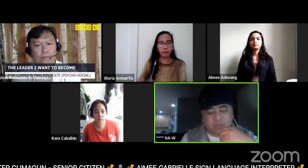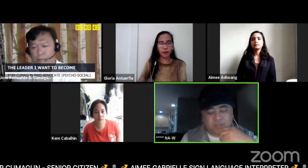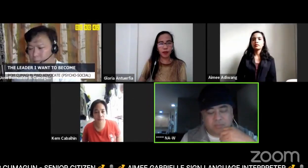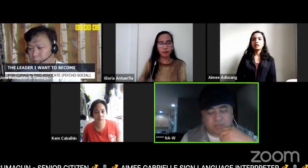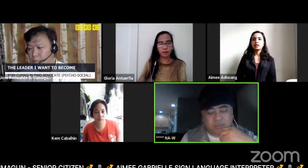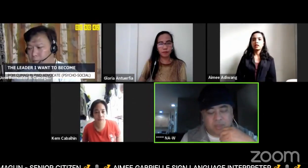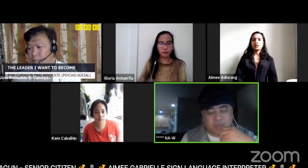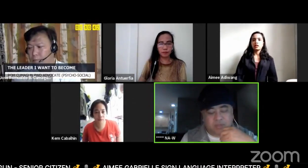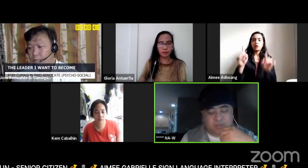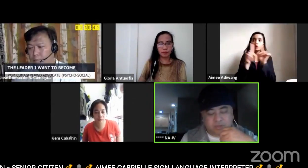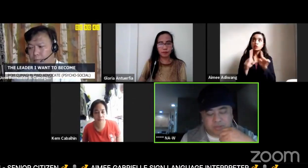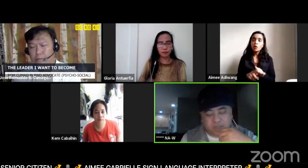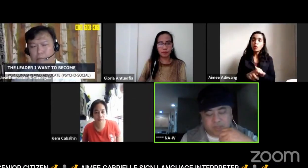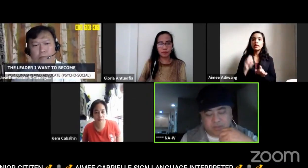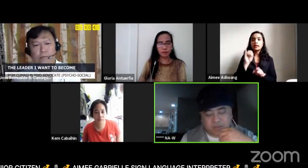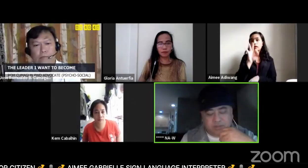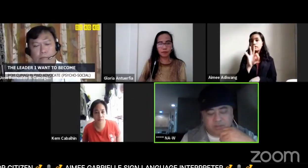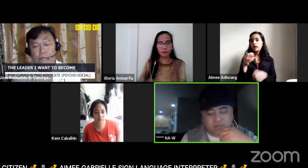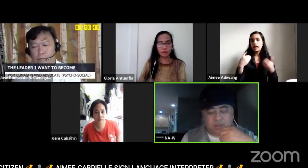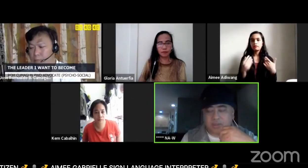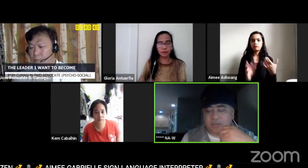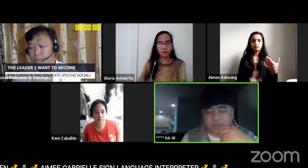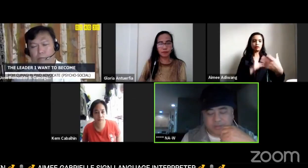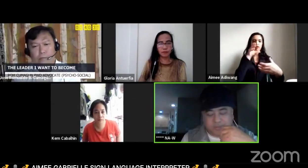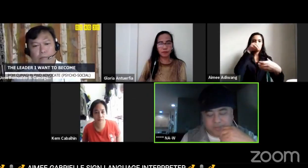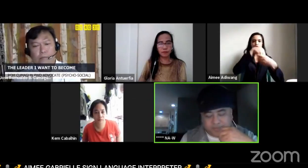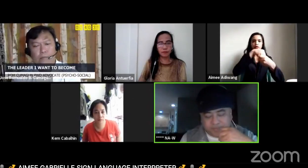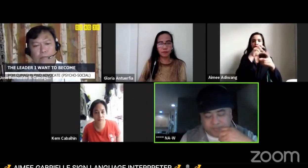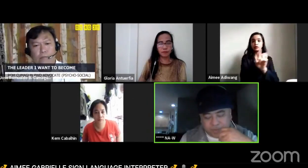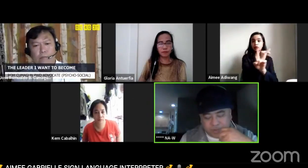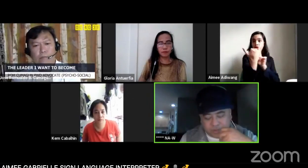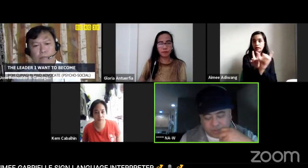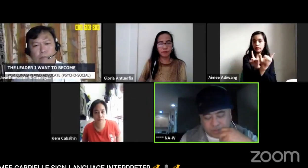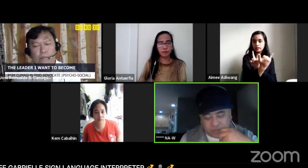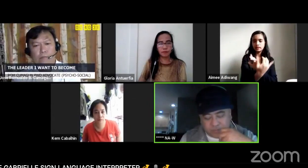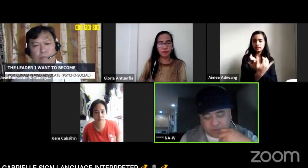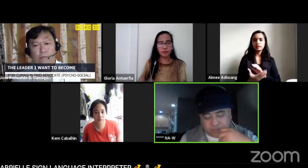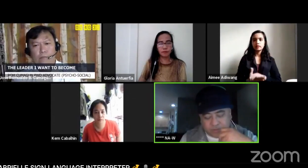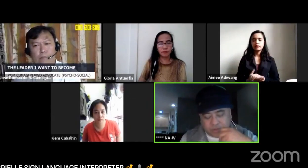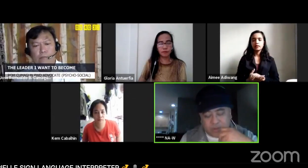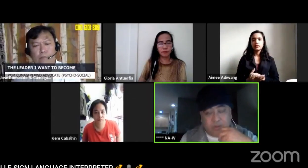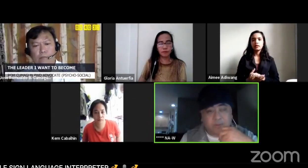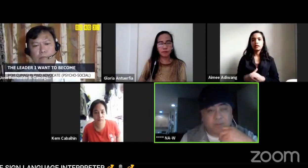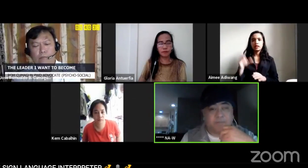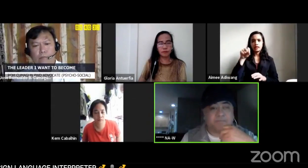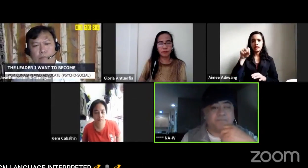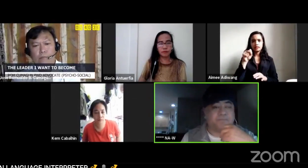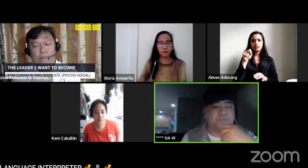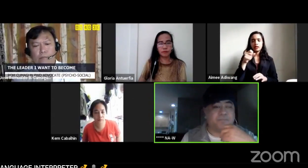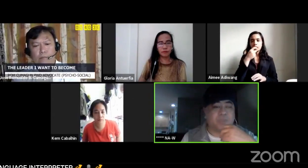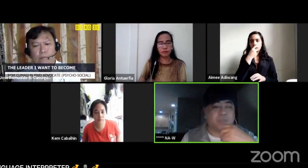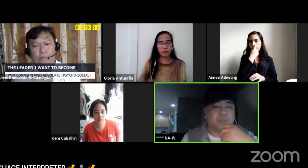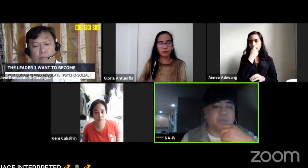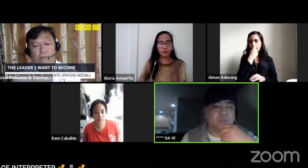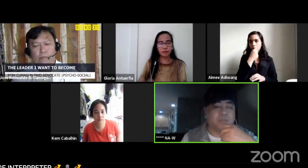every time they engage society. And of course, with